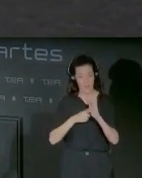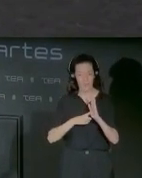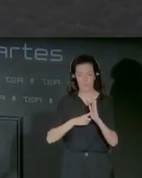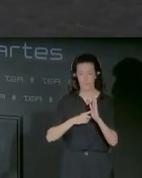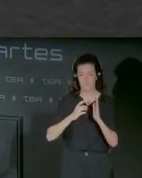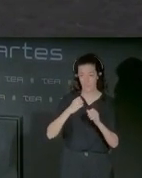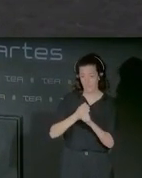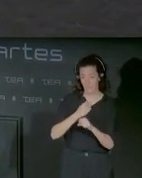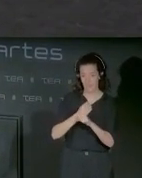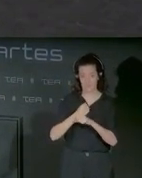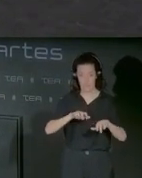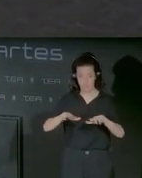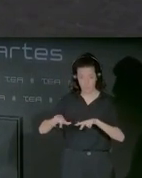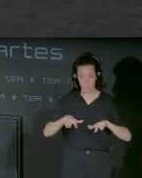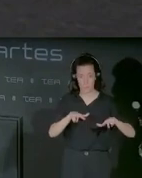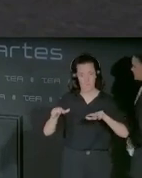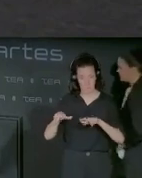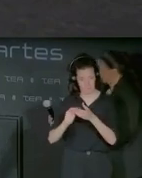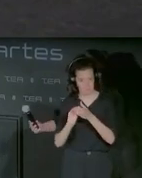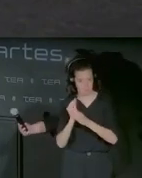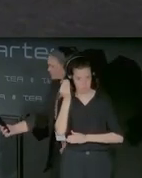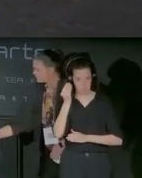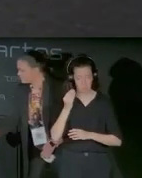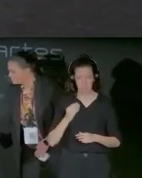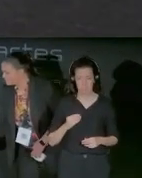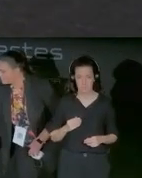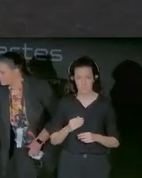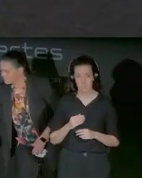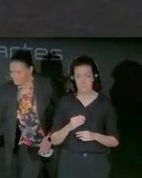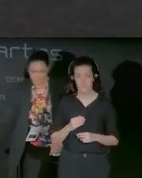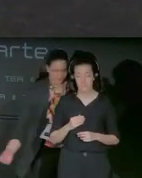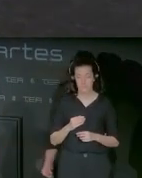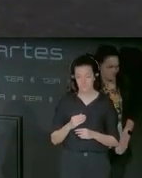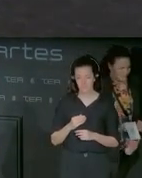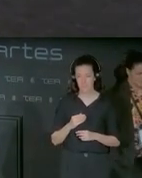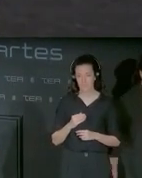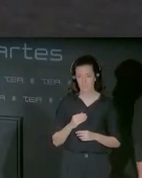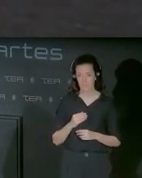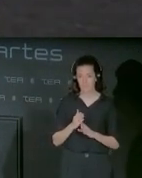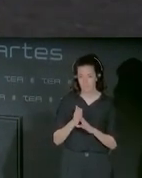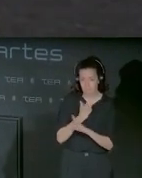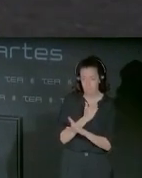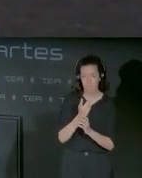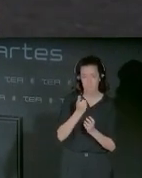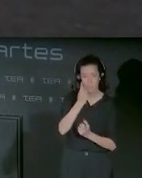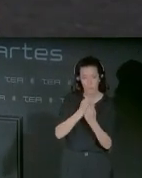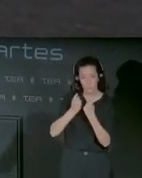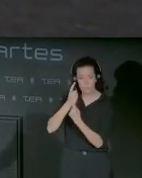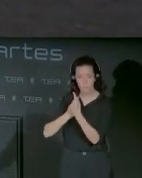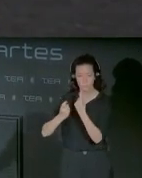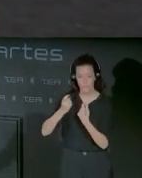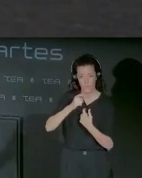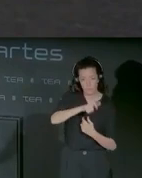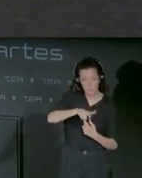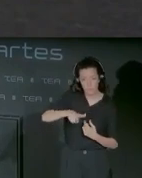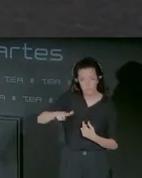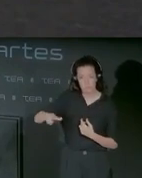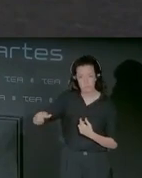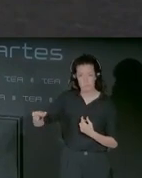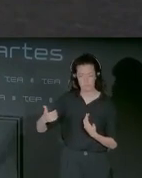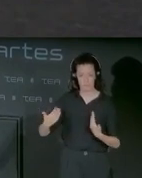we had a public consultation with the law, and our cluster for game developers entered some